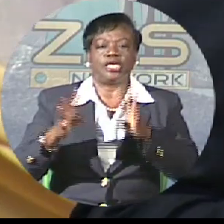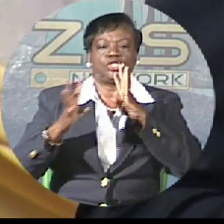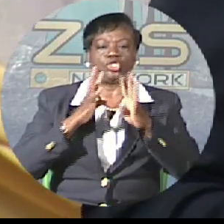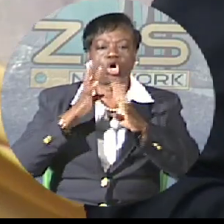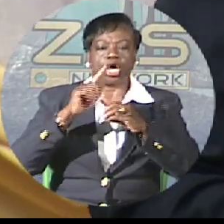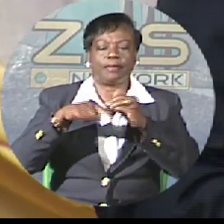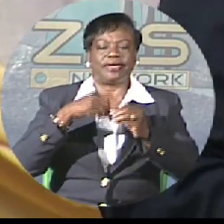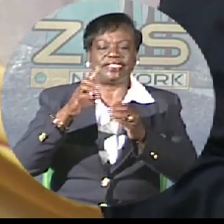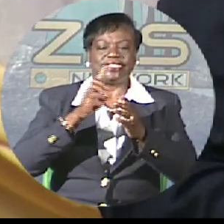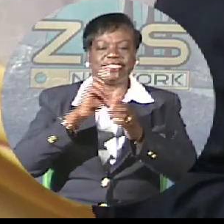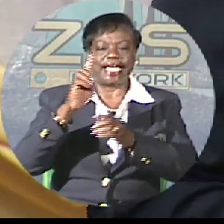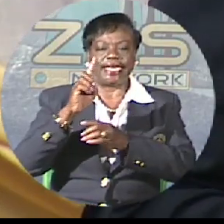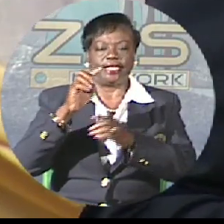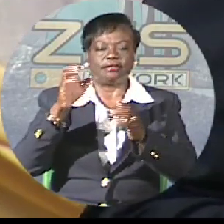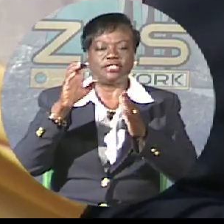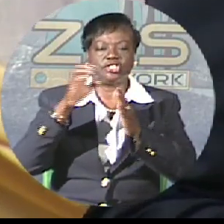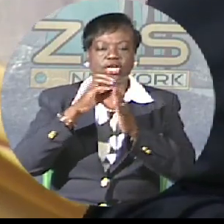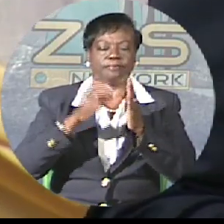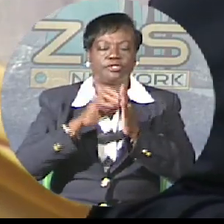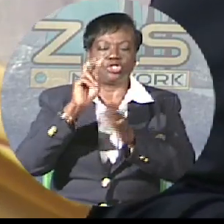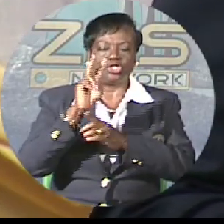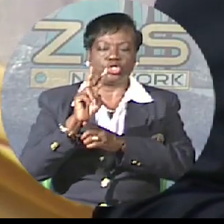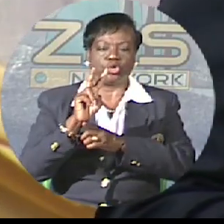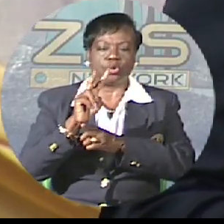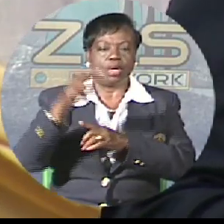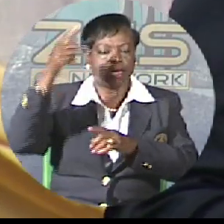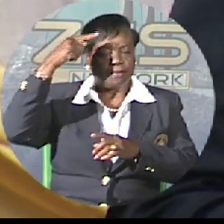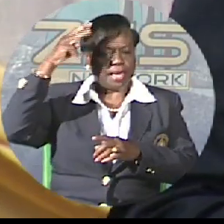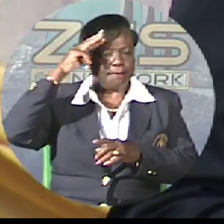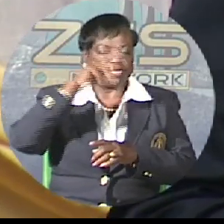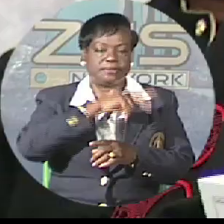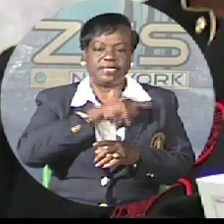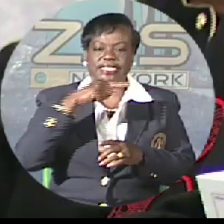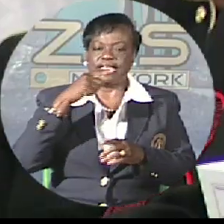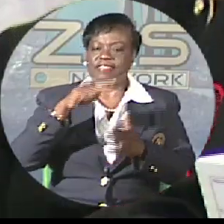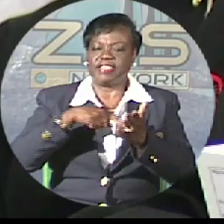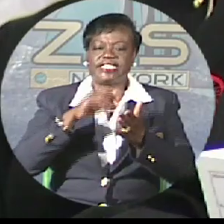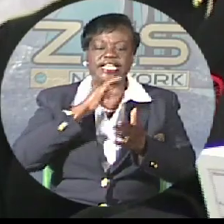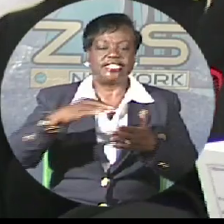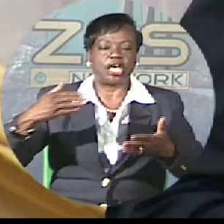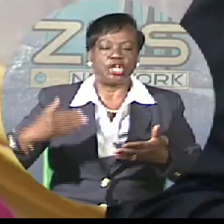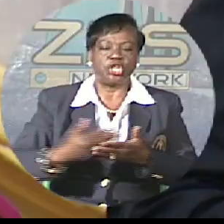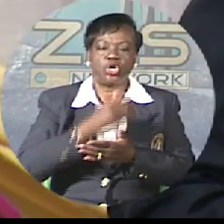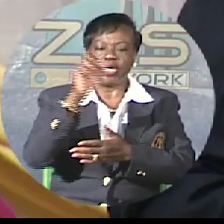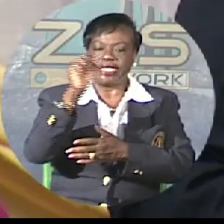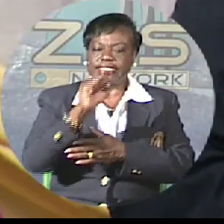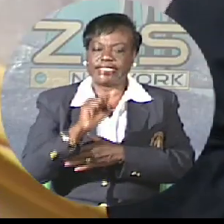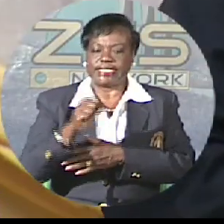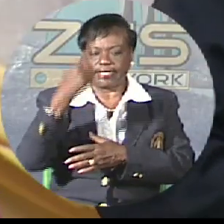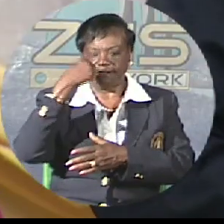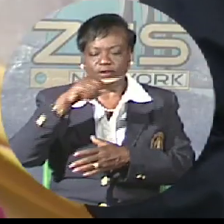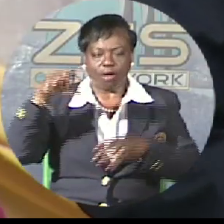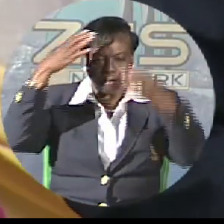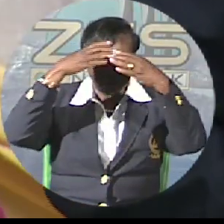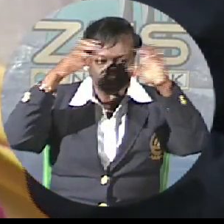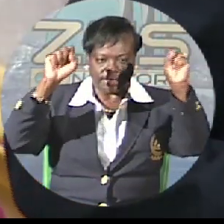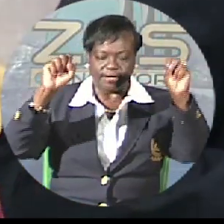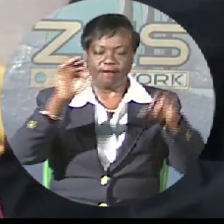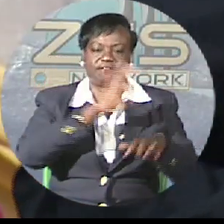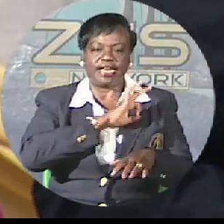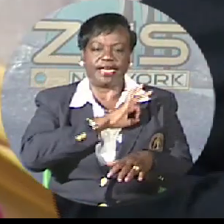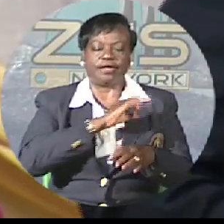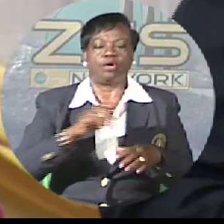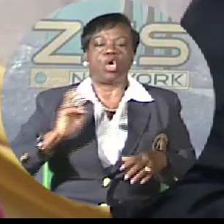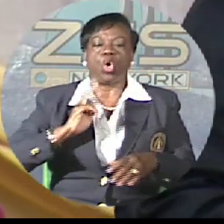of Daniel, chapter 2, Prime Minister Minnis acknowledged that this is a new season for President Fernander and himself. We are